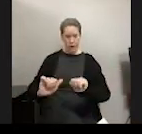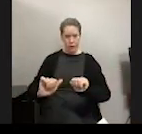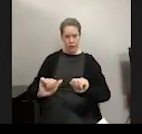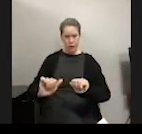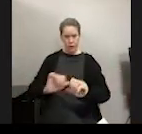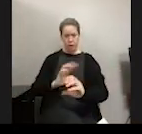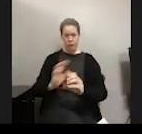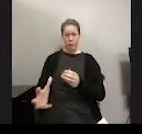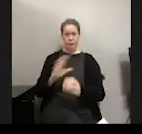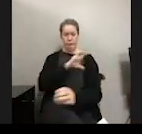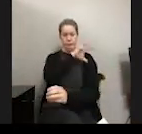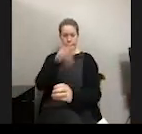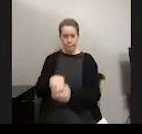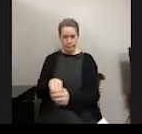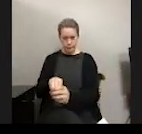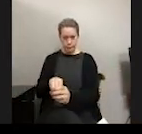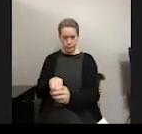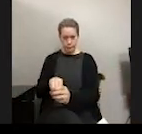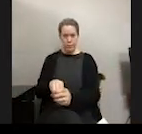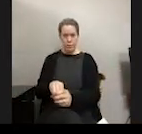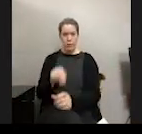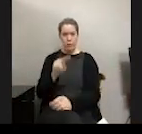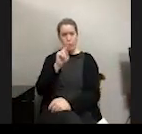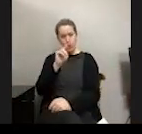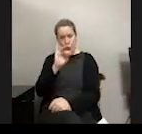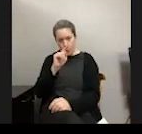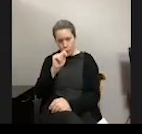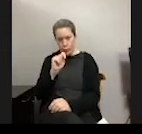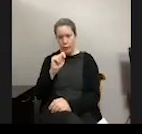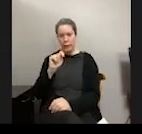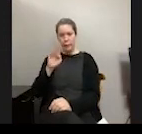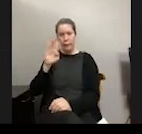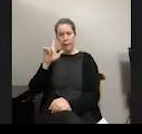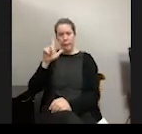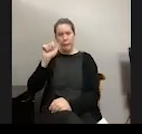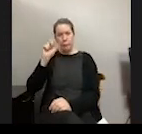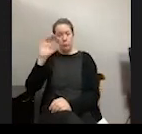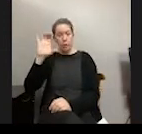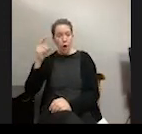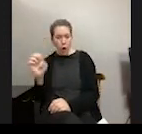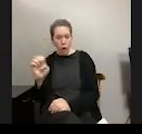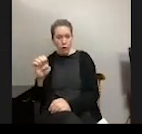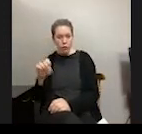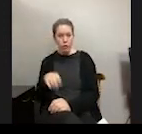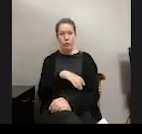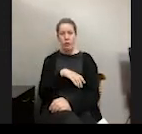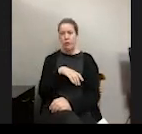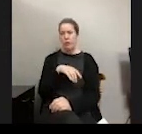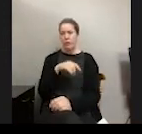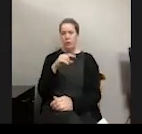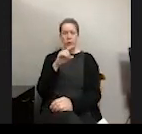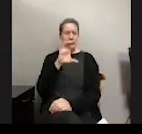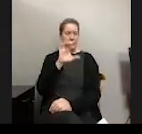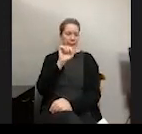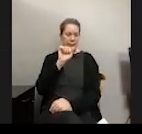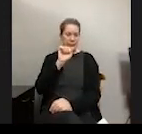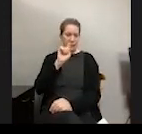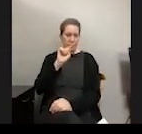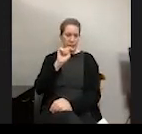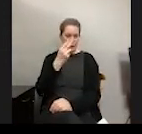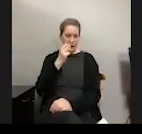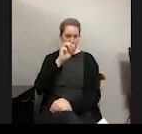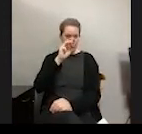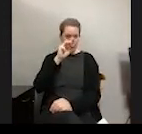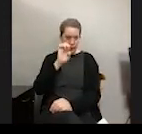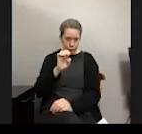planning and you know, the Nuit Blanche's, the Catherine's Public Art Office, and Street Art Toronto, the graffiti art program. So